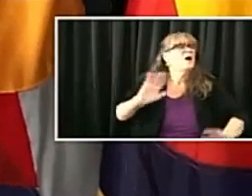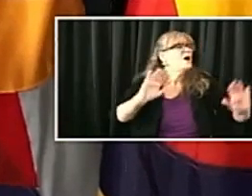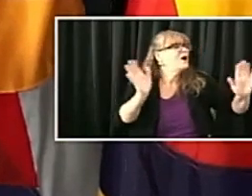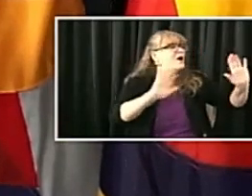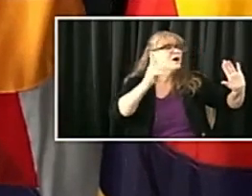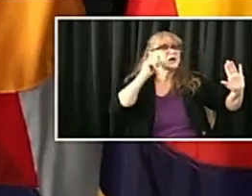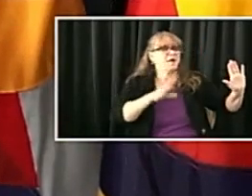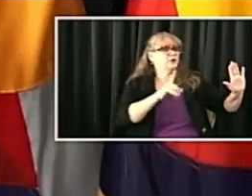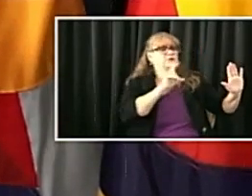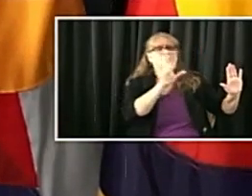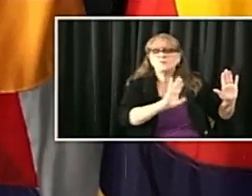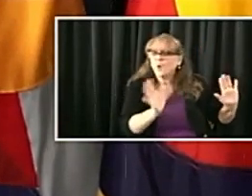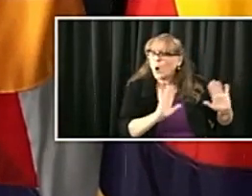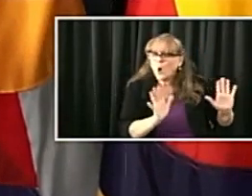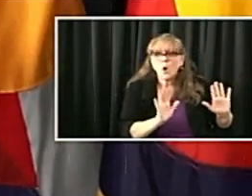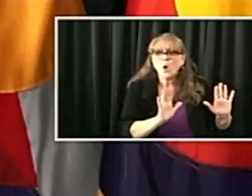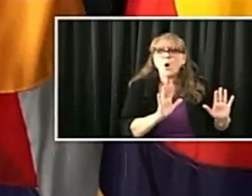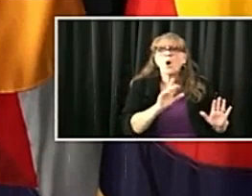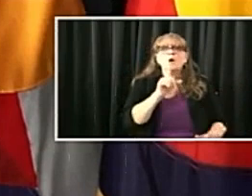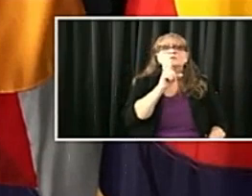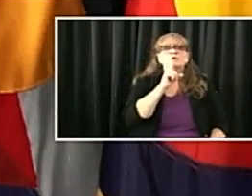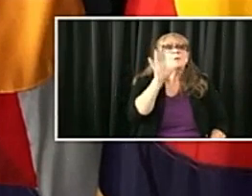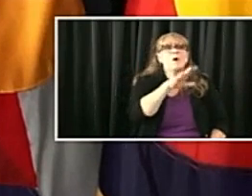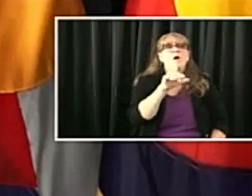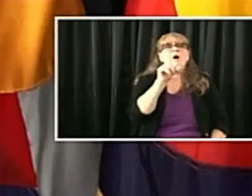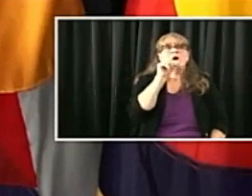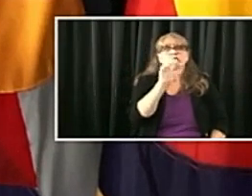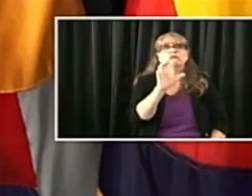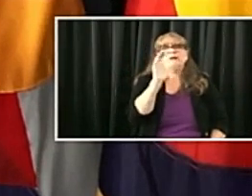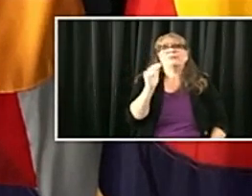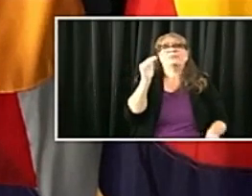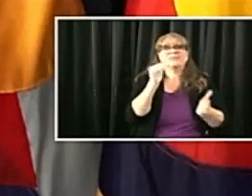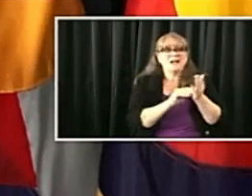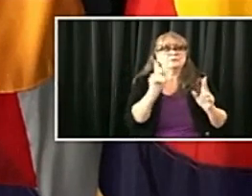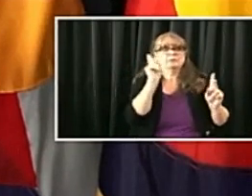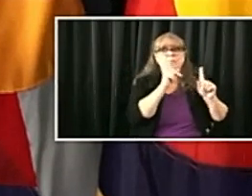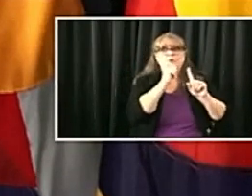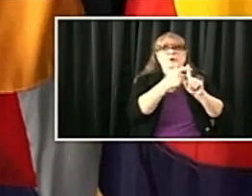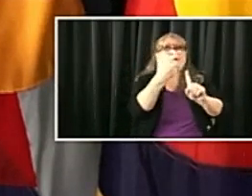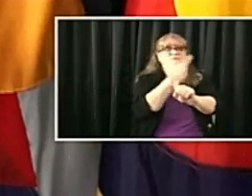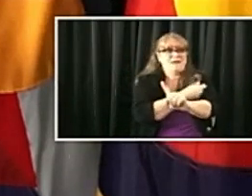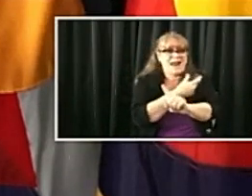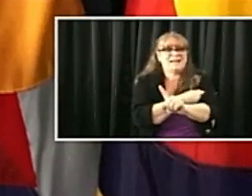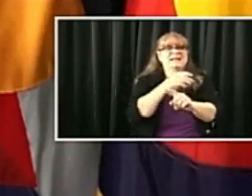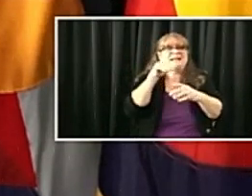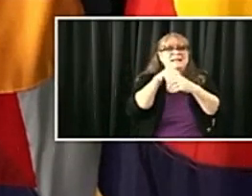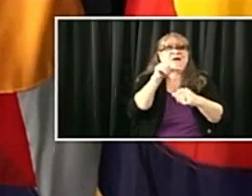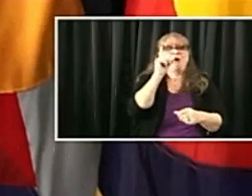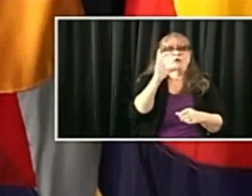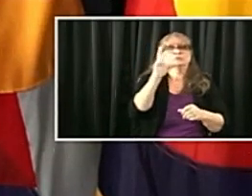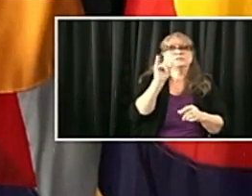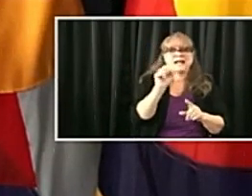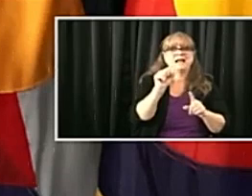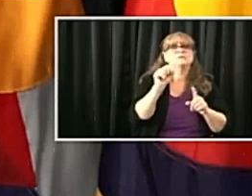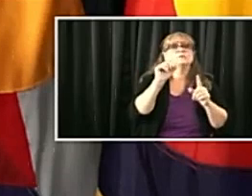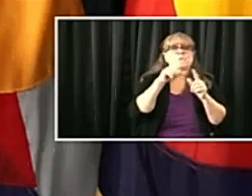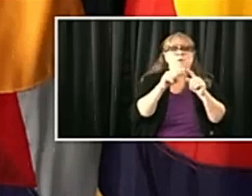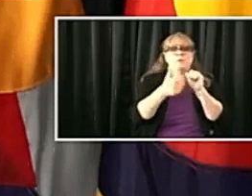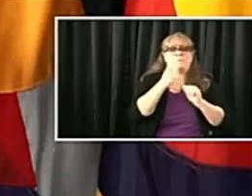days, if that in fact occurs, you have a quarter of our population protected, including the most vulnerable. That's why there will